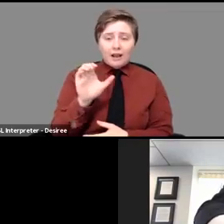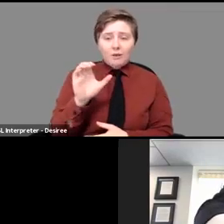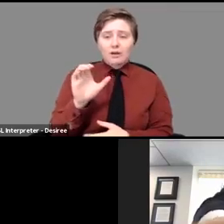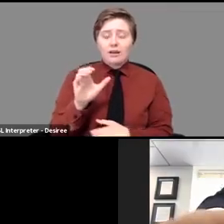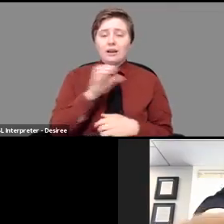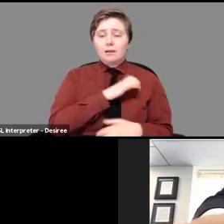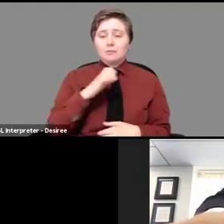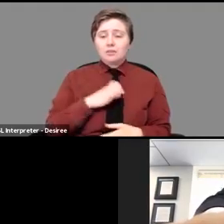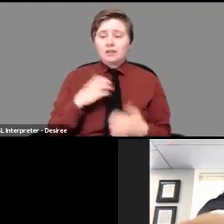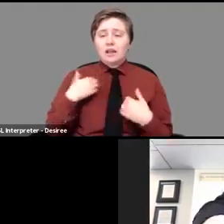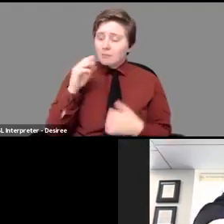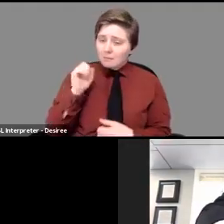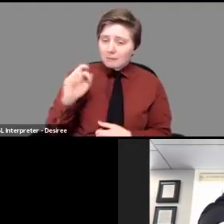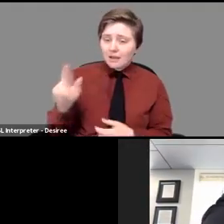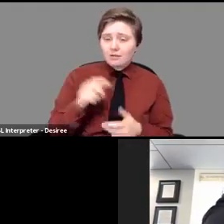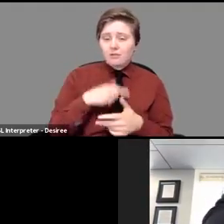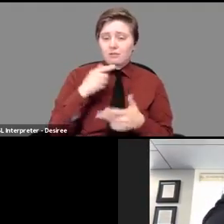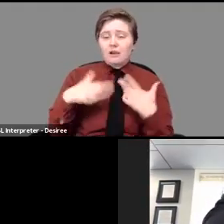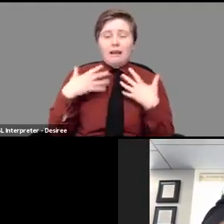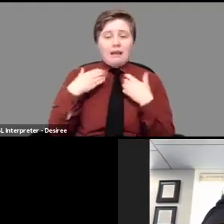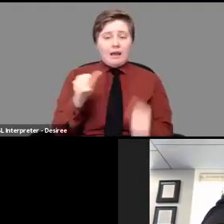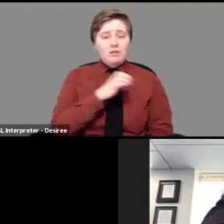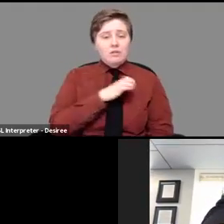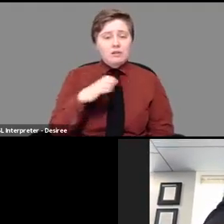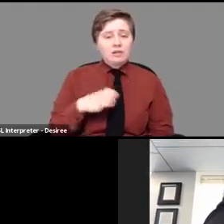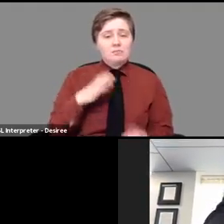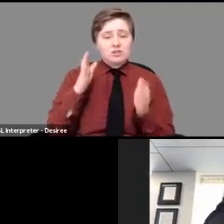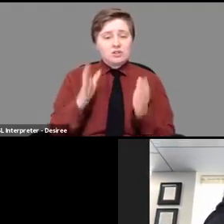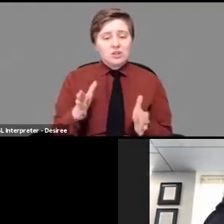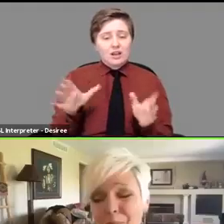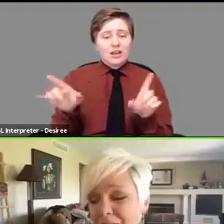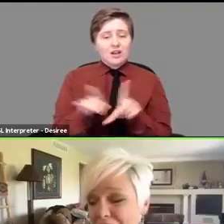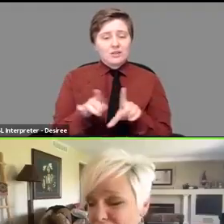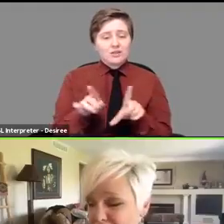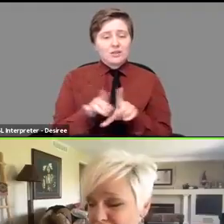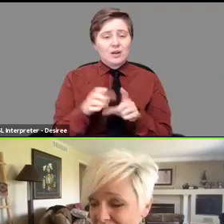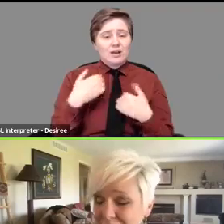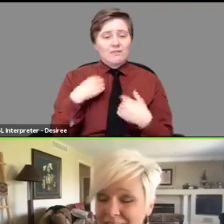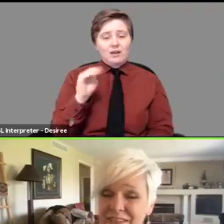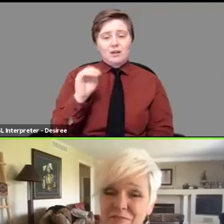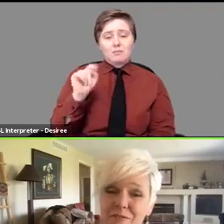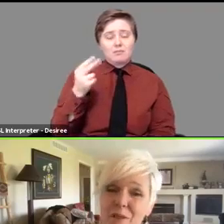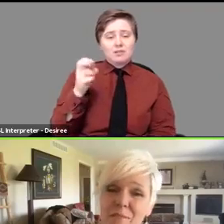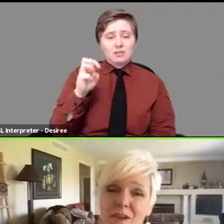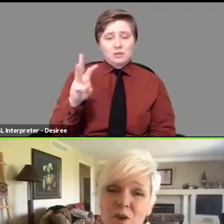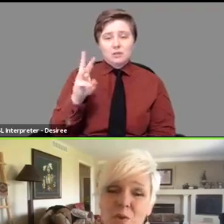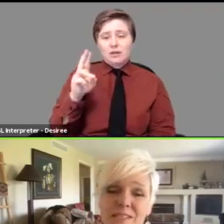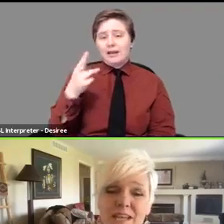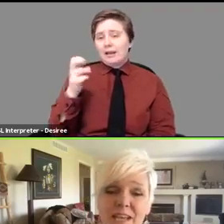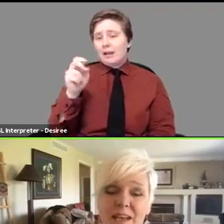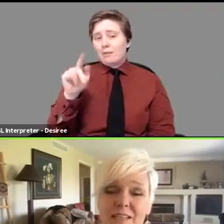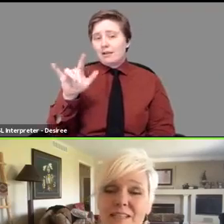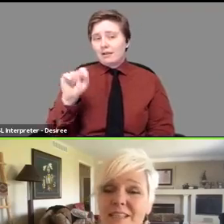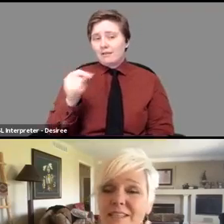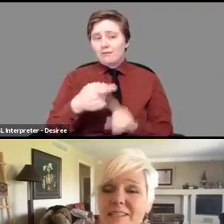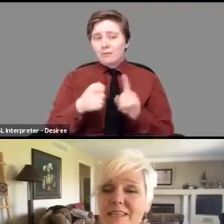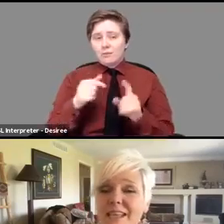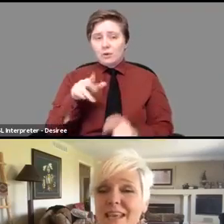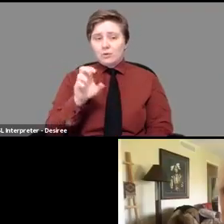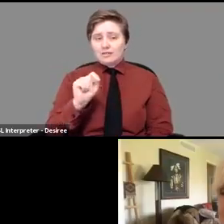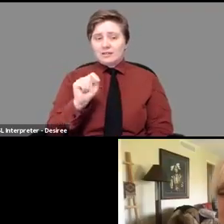have our Toledo Mayor, our Health Commissioner, along with Matthew Hamlin from Quest